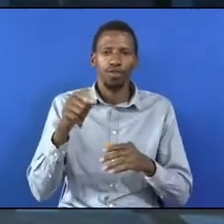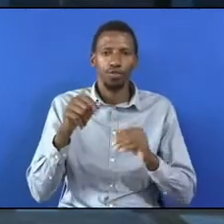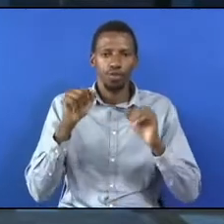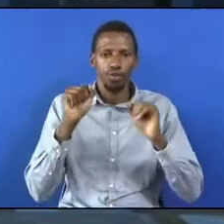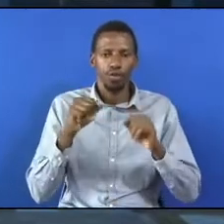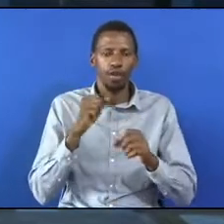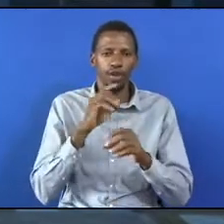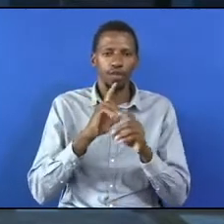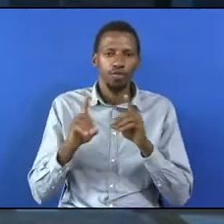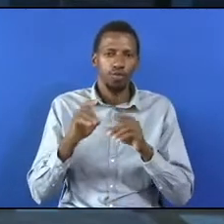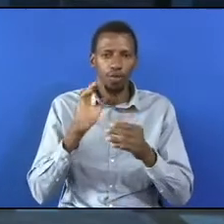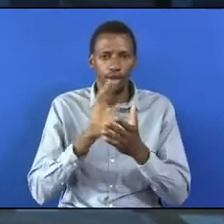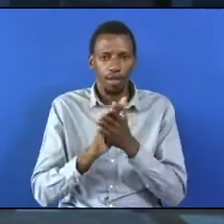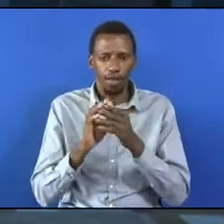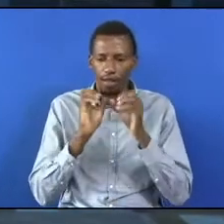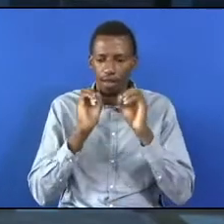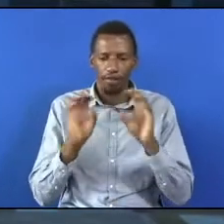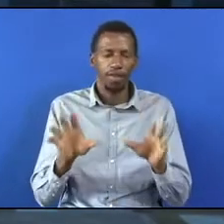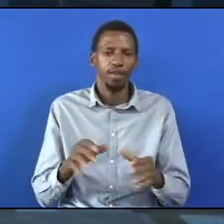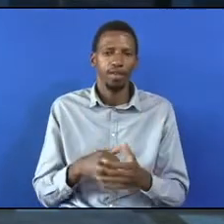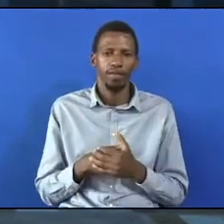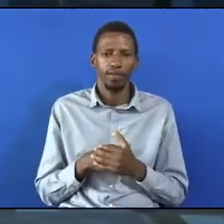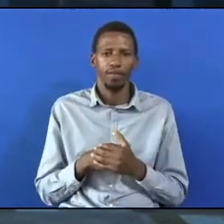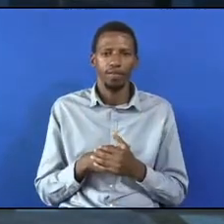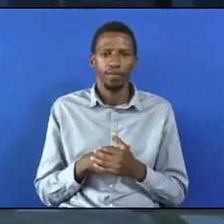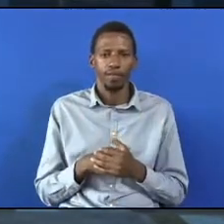me you can do nothing.